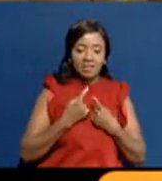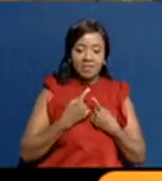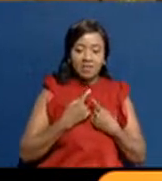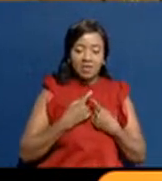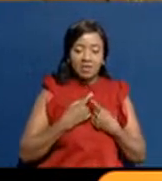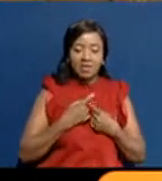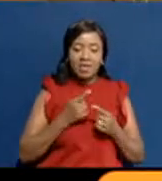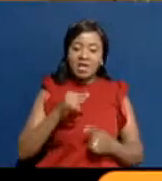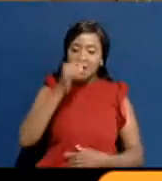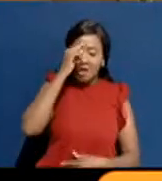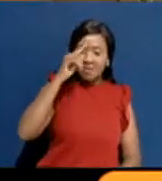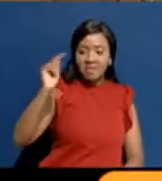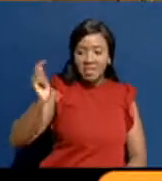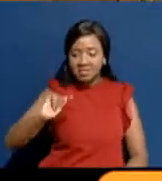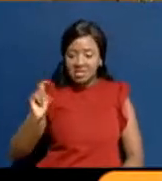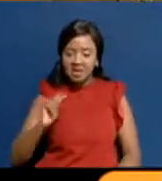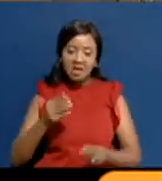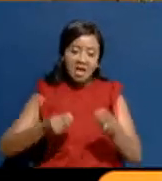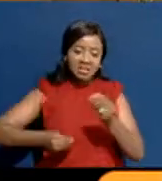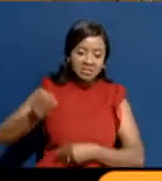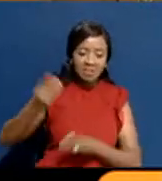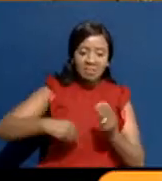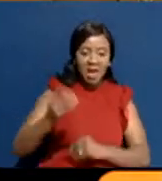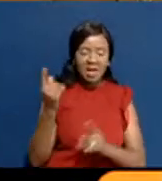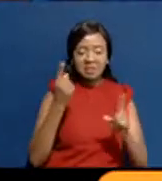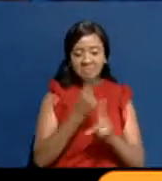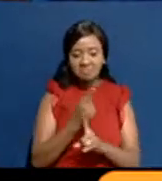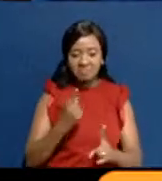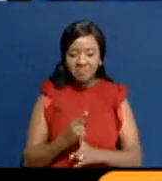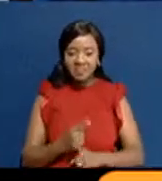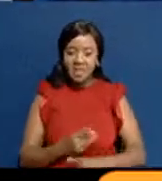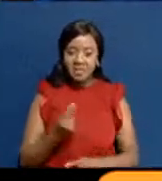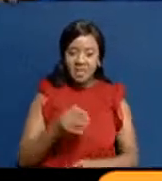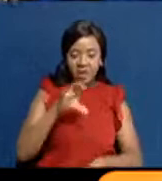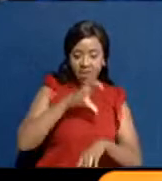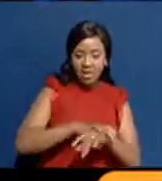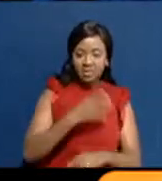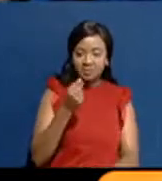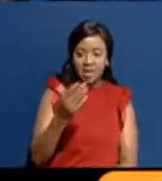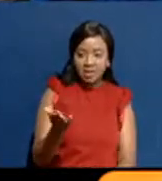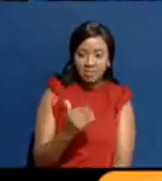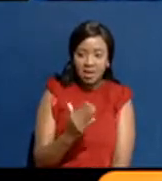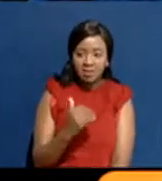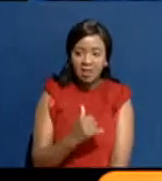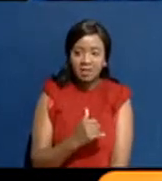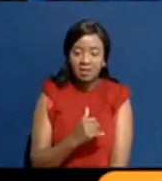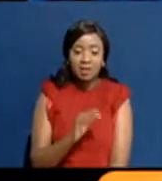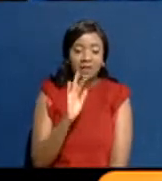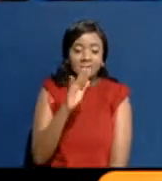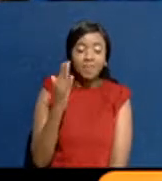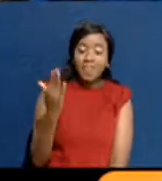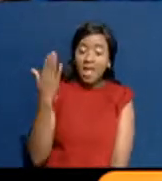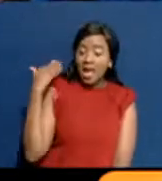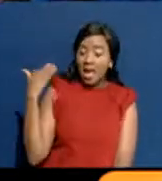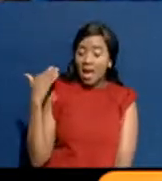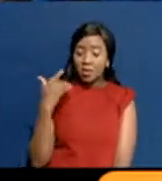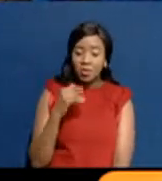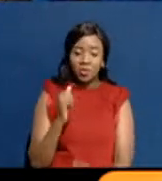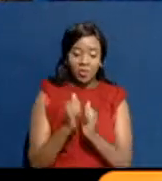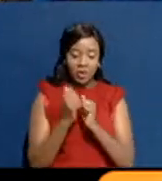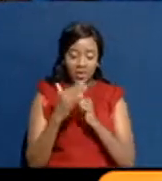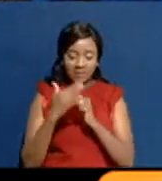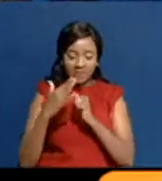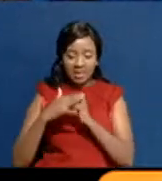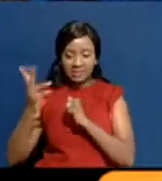tenders, government tenders, supply such and such and make your money back. In 1997, as a